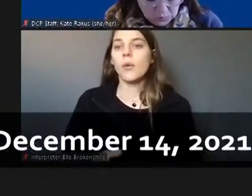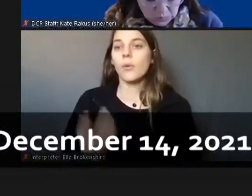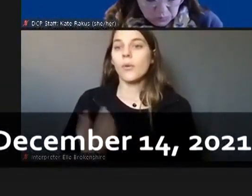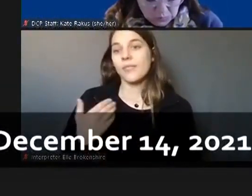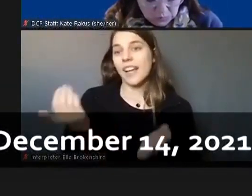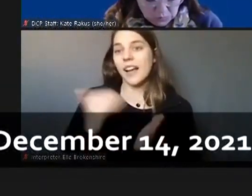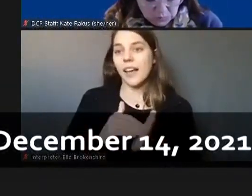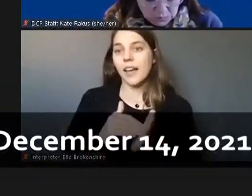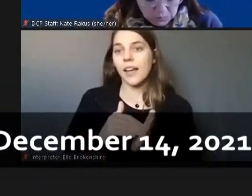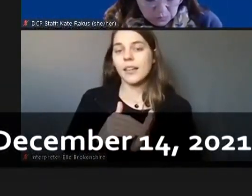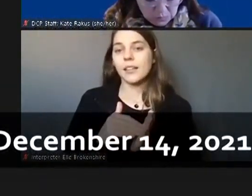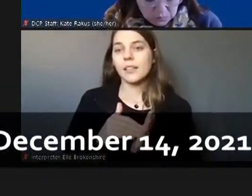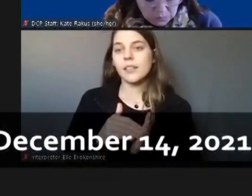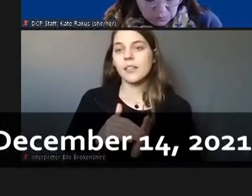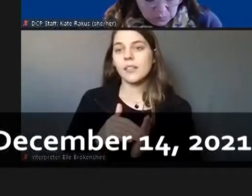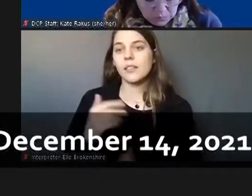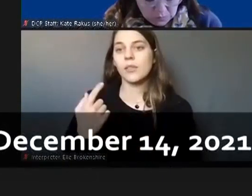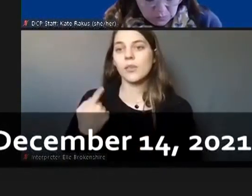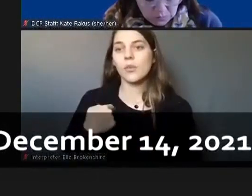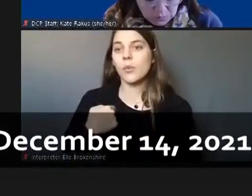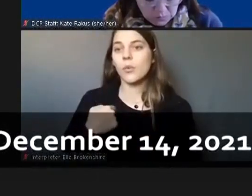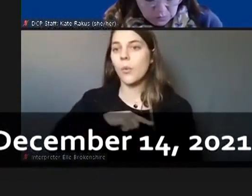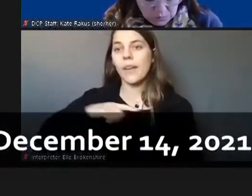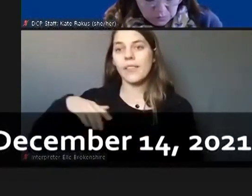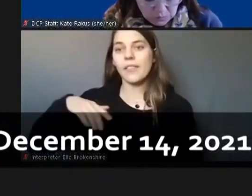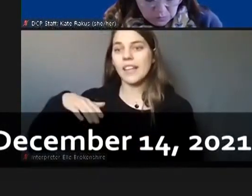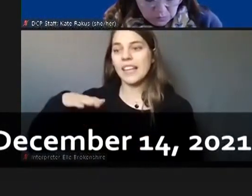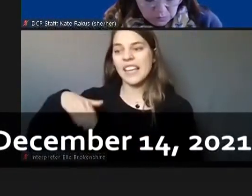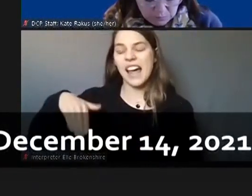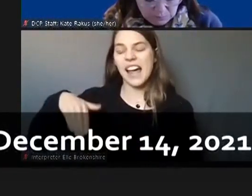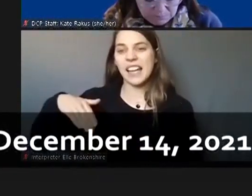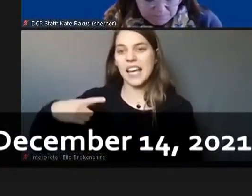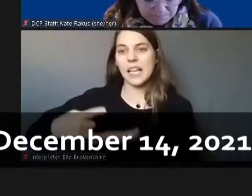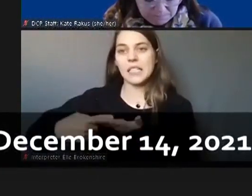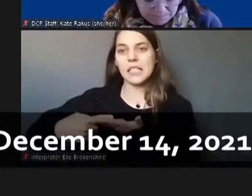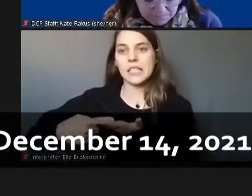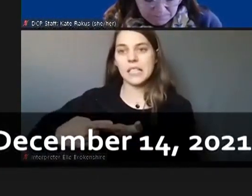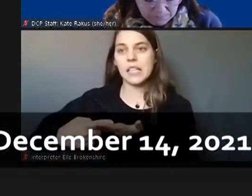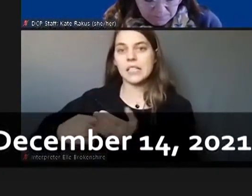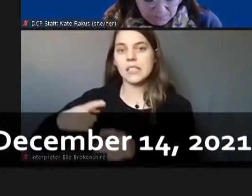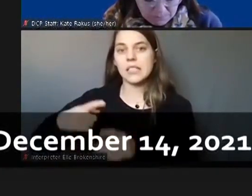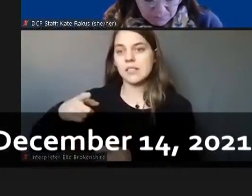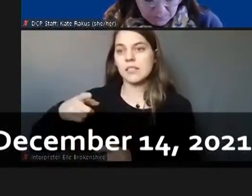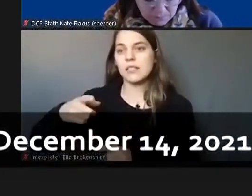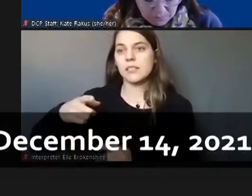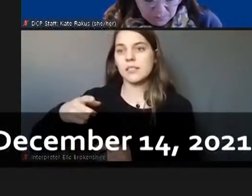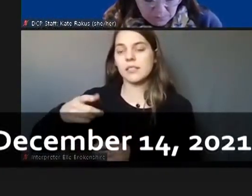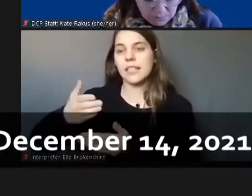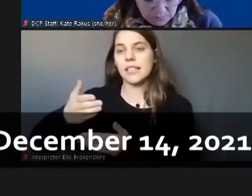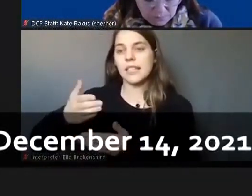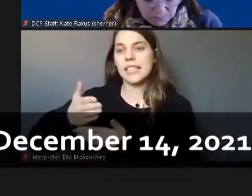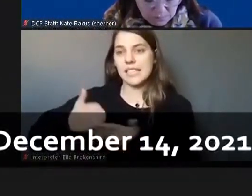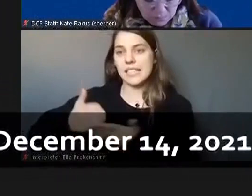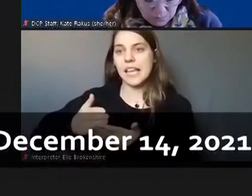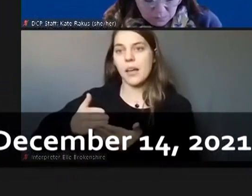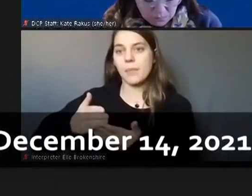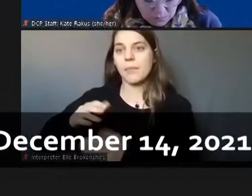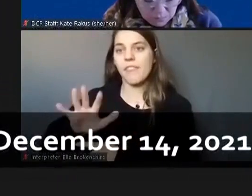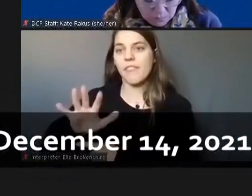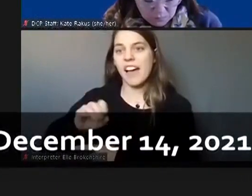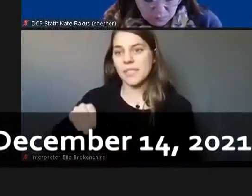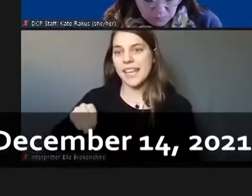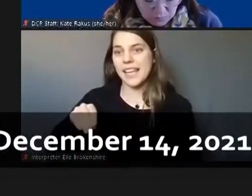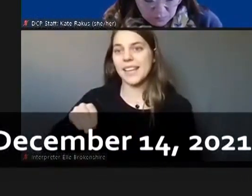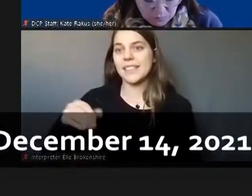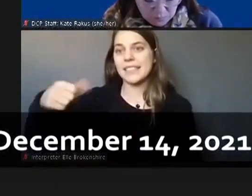sort of didn't touch the ones where they were sort of universally denied, which is the front yard parking.